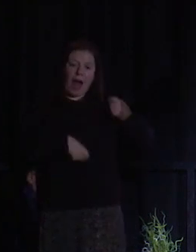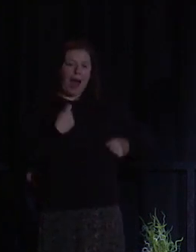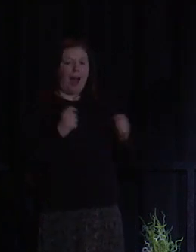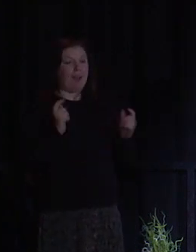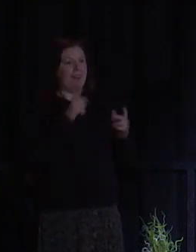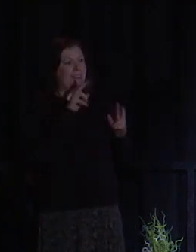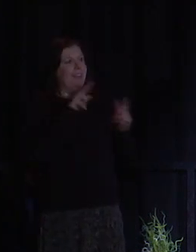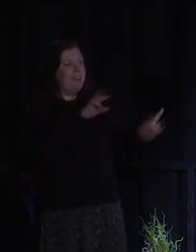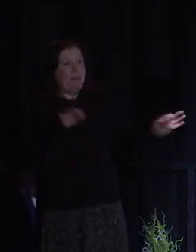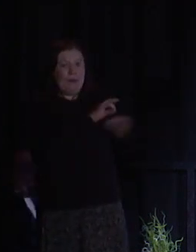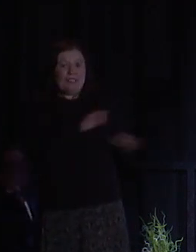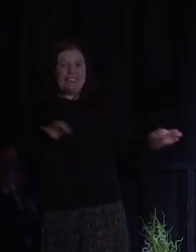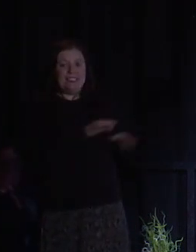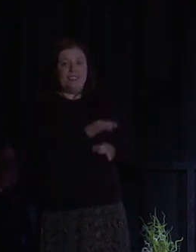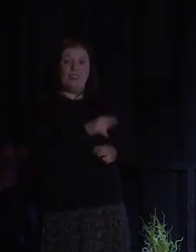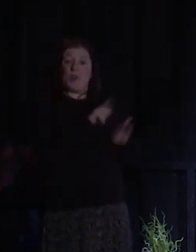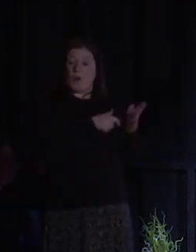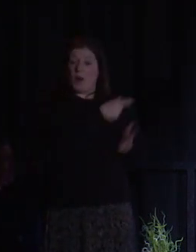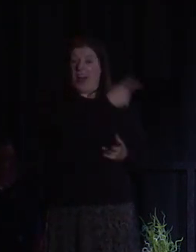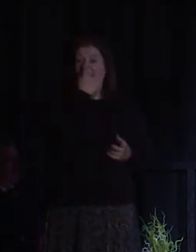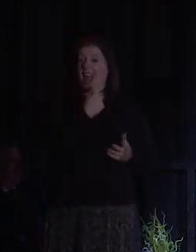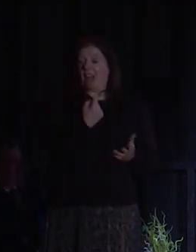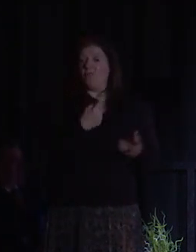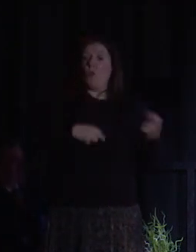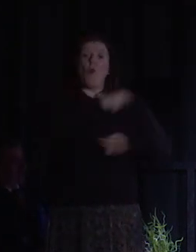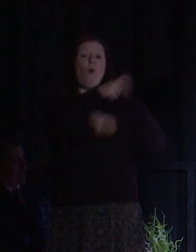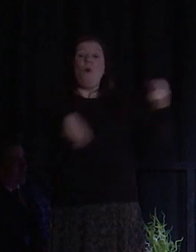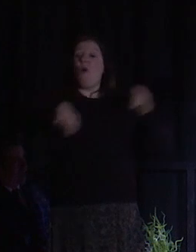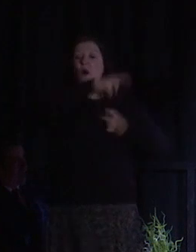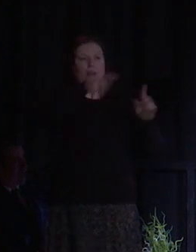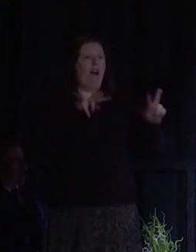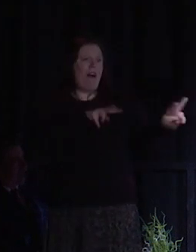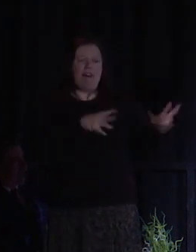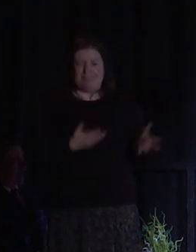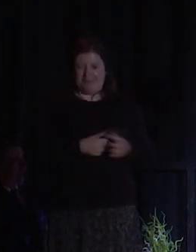batteria. But they can simply be a walkabout spectacle for any number of audience.